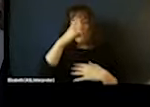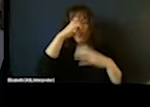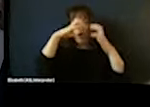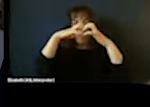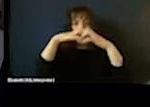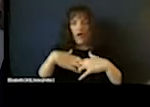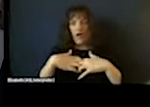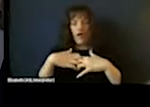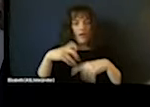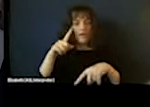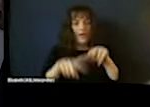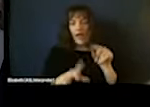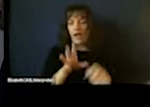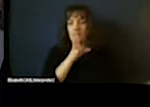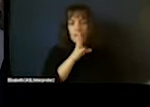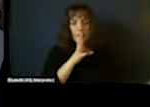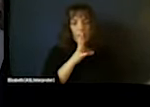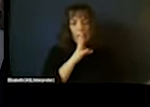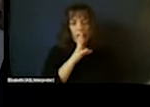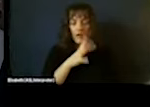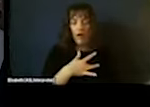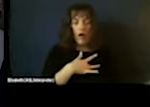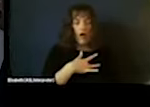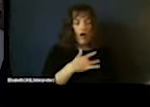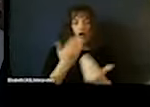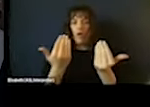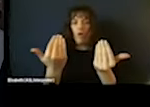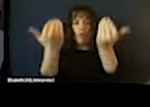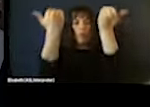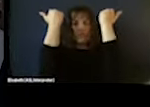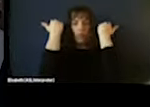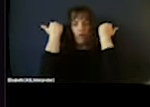whiteout, because that's the huge overwhelming. That's the thing.